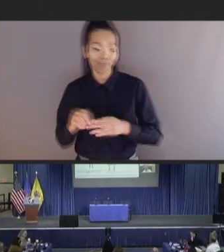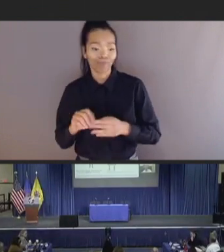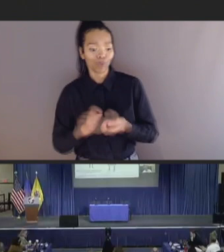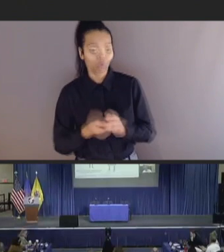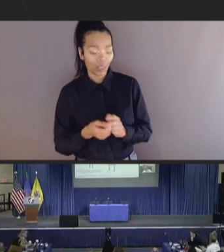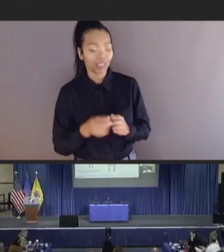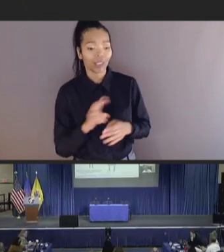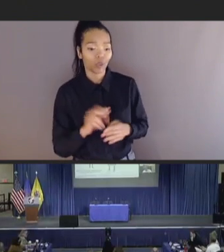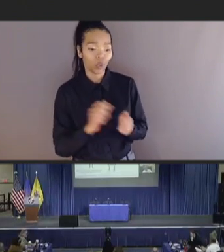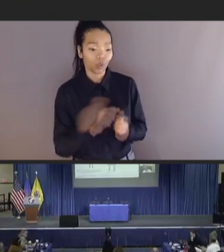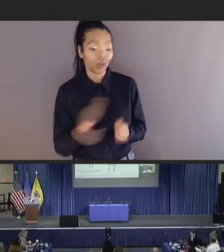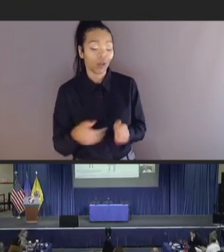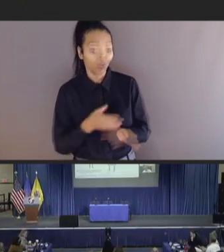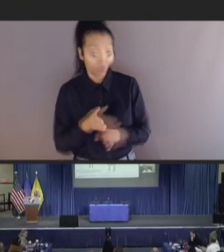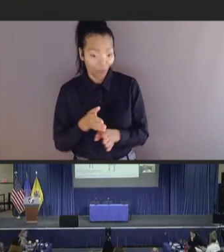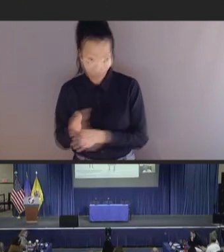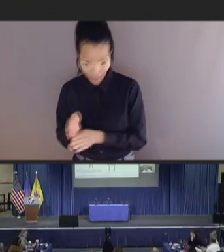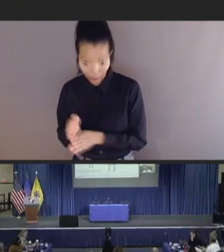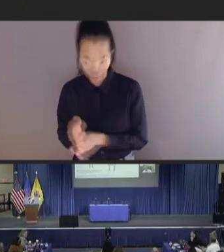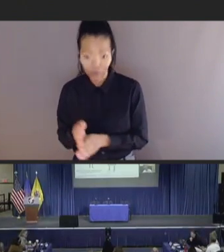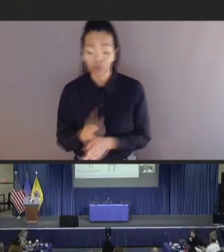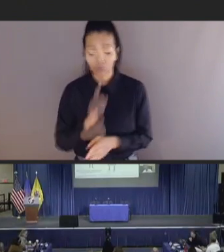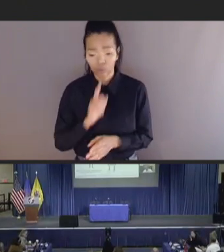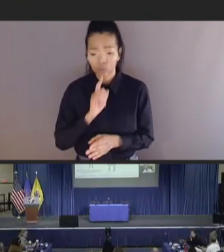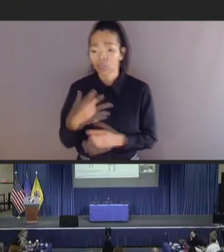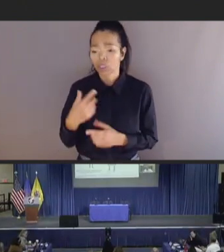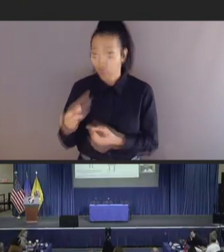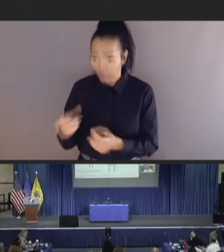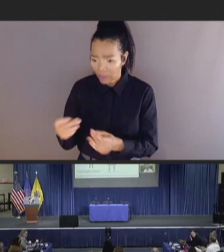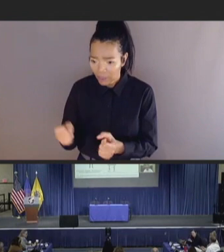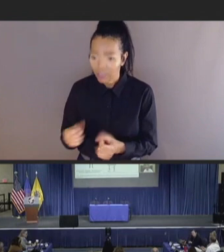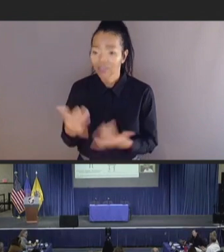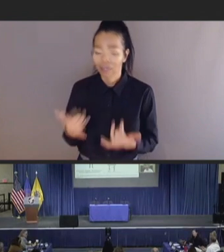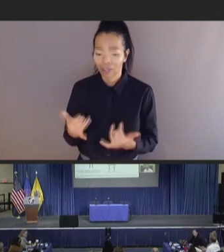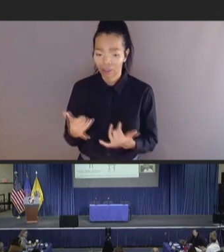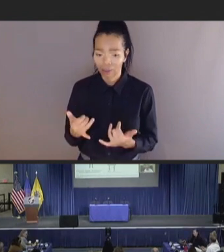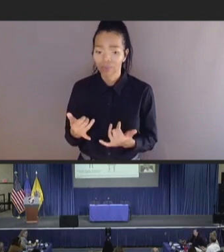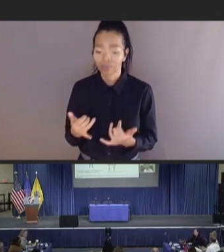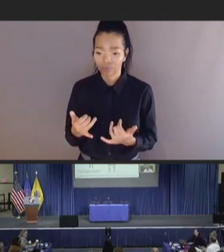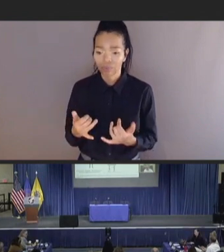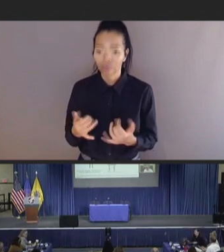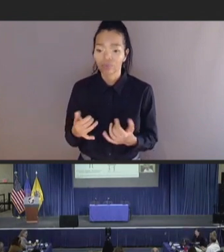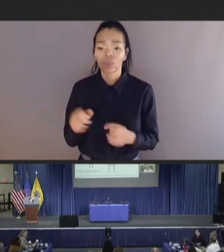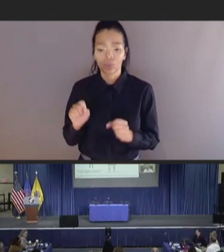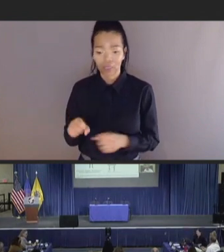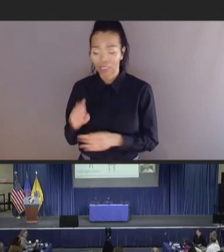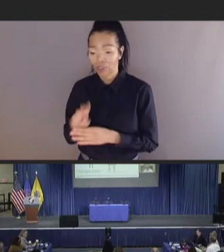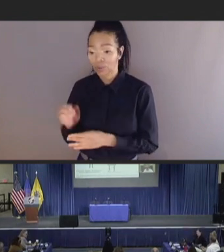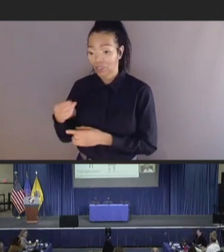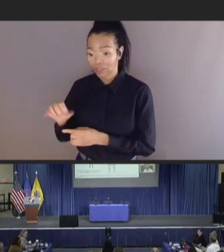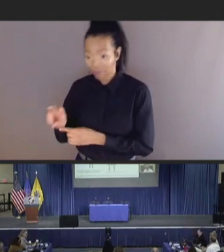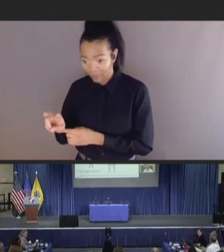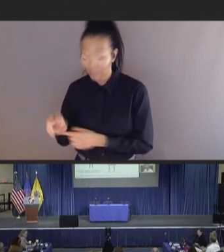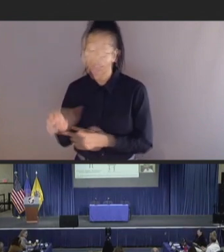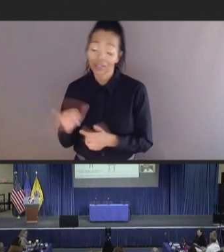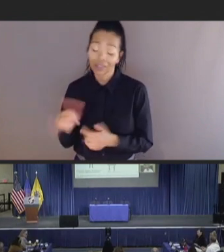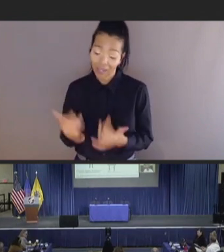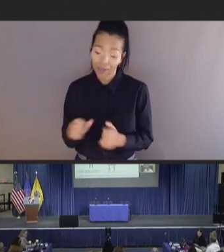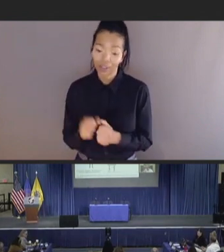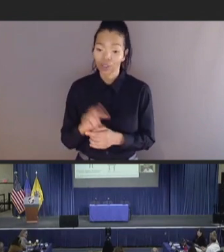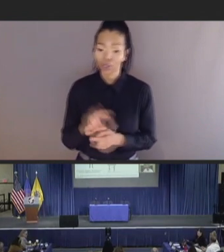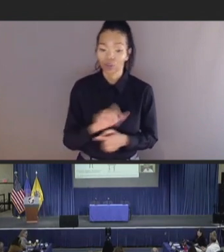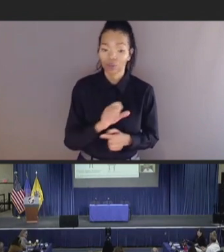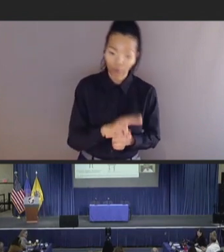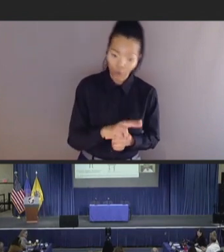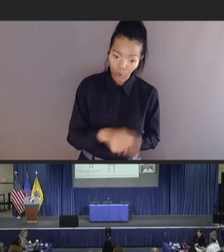that we established of very quickly generated is now having an impact not only on HIV, but it's having an impact in flu, malaria,